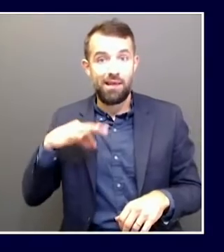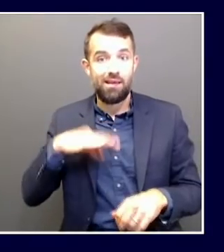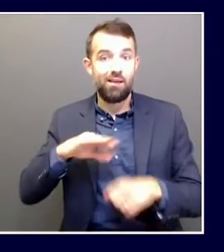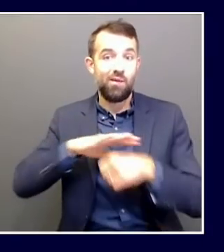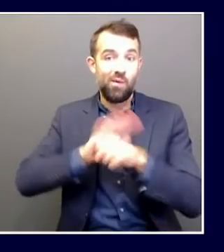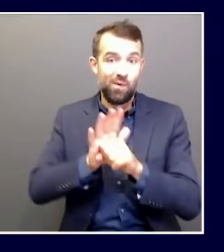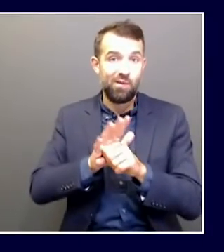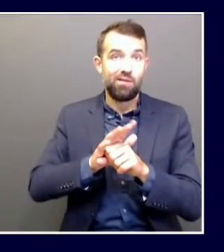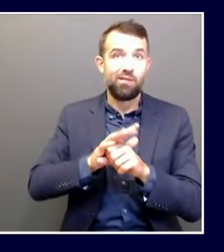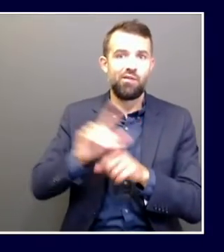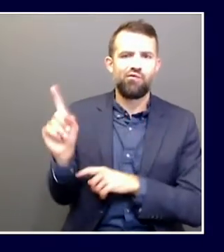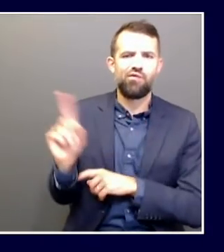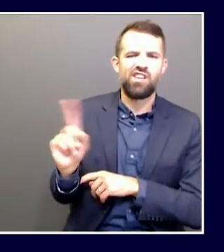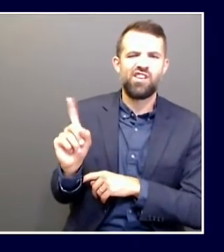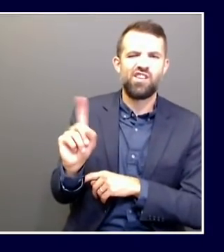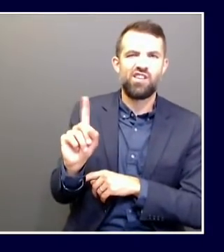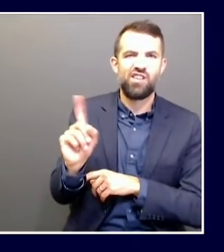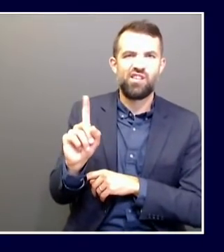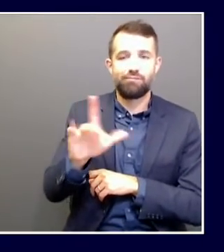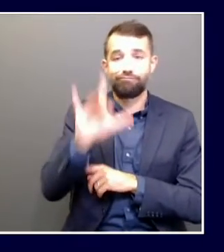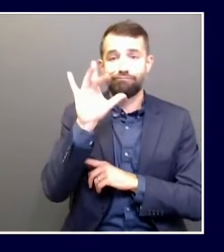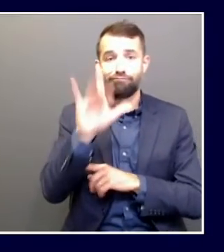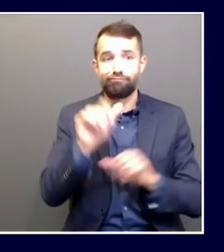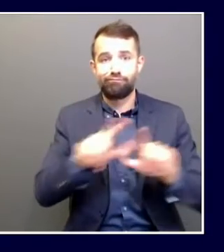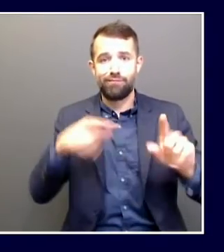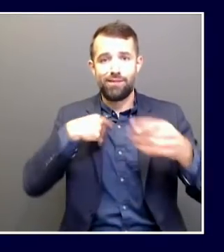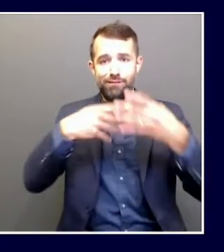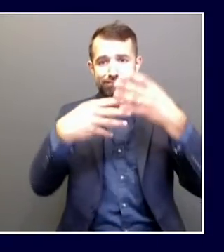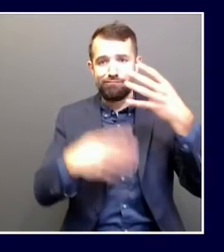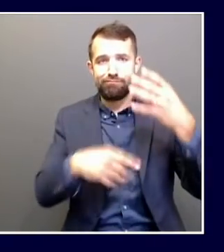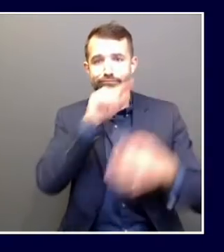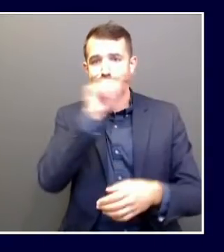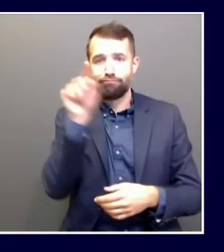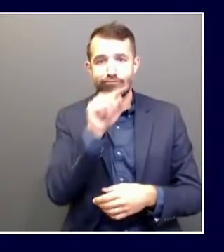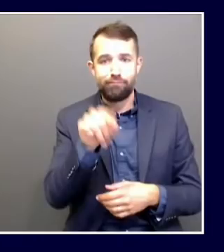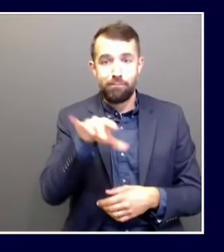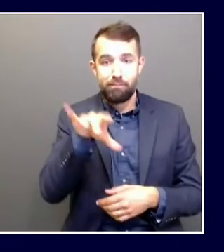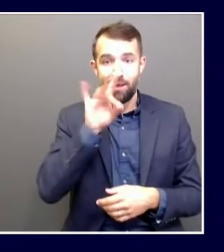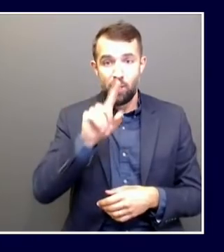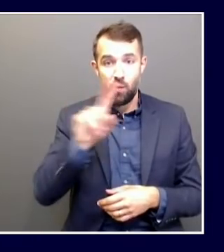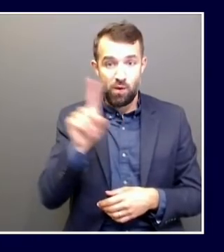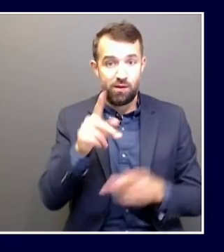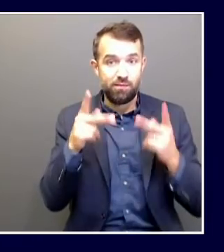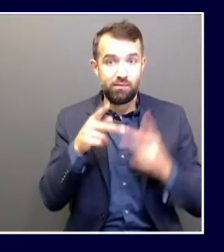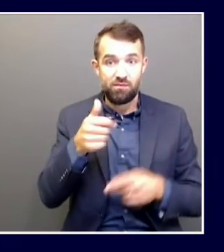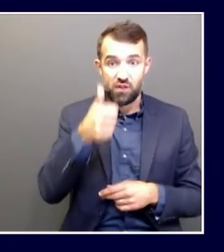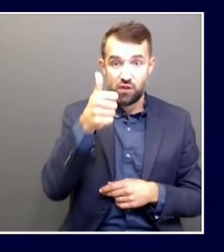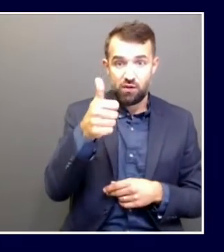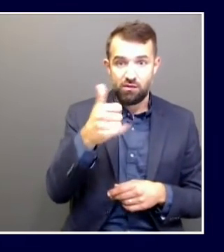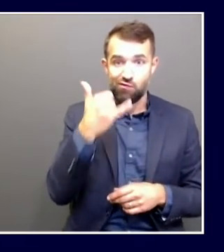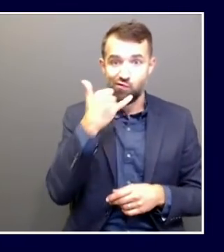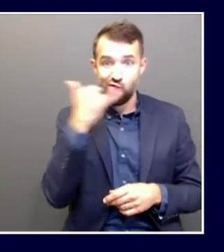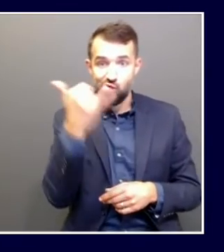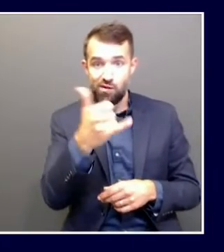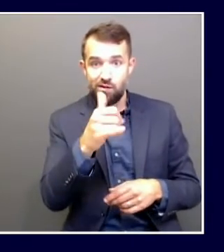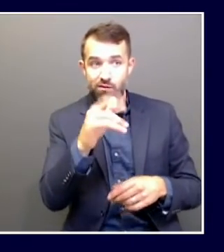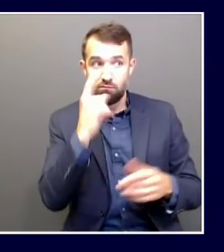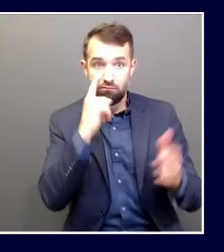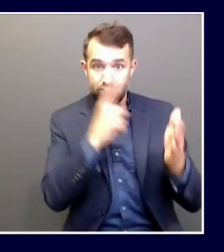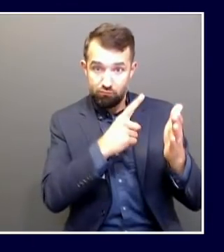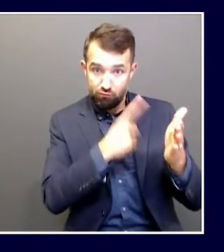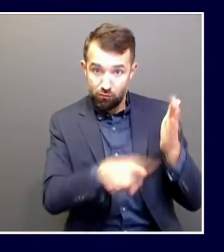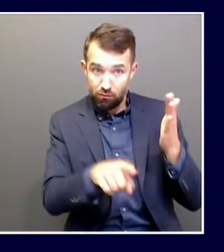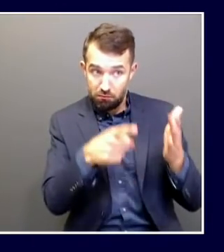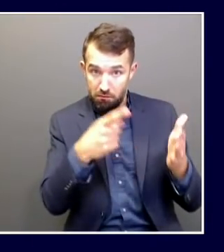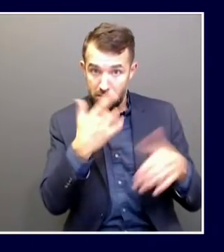state of Maine site. It's always a good idea to call before you one of those locations just to make sure